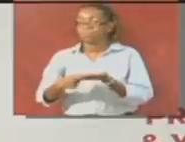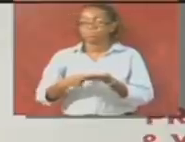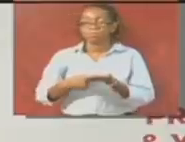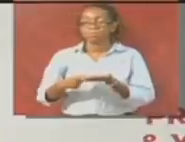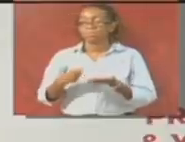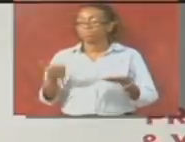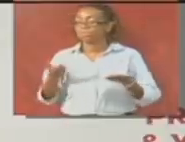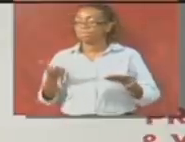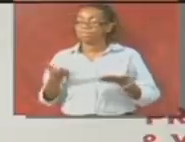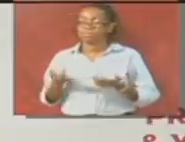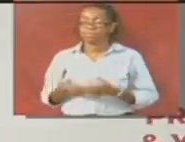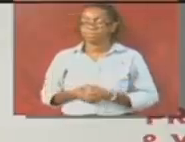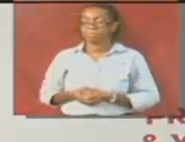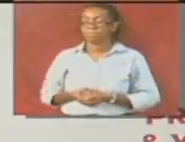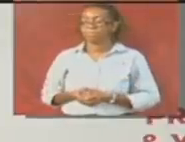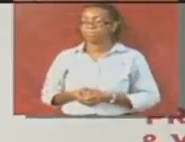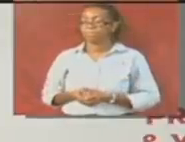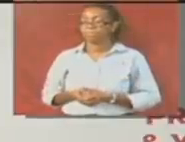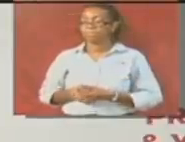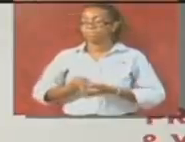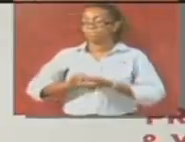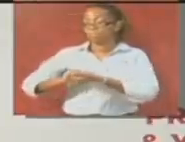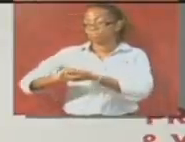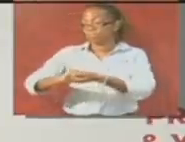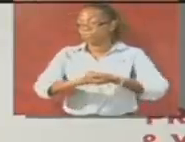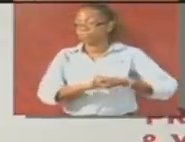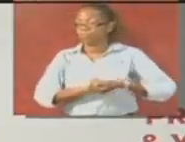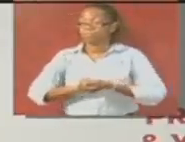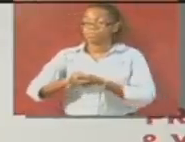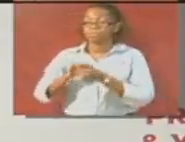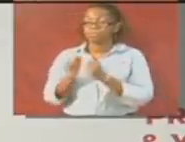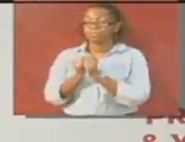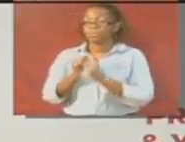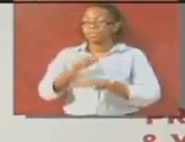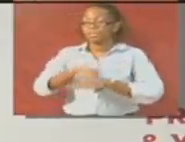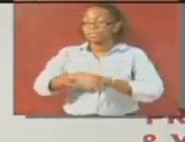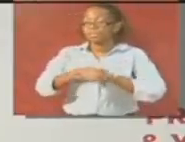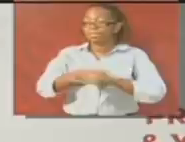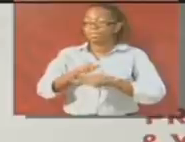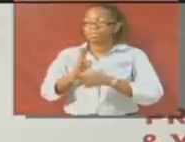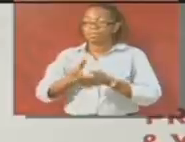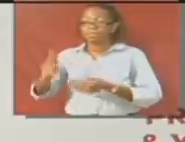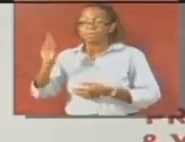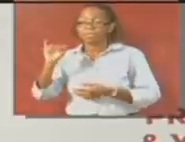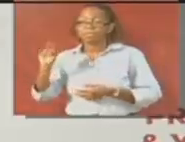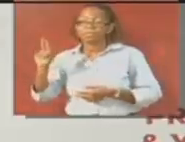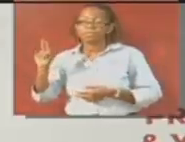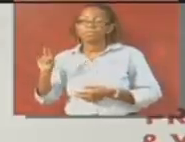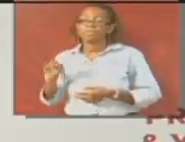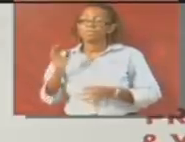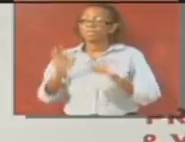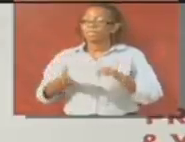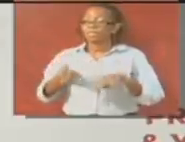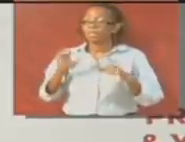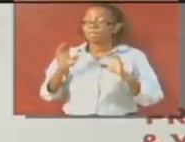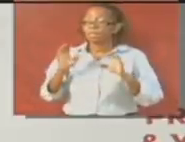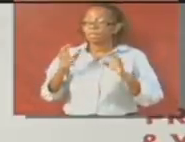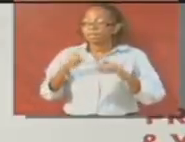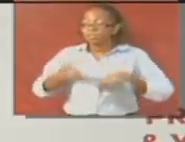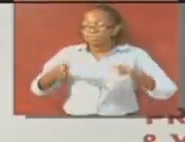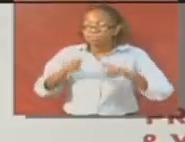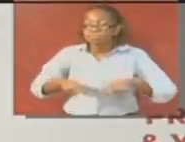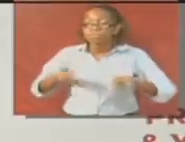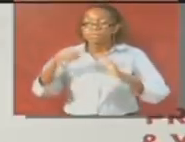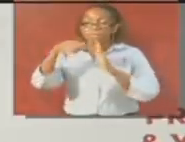collaboration between Public Health England and the university to see whether additional capacity can be acquired. But at this point in time, with the